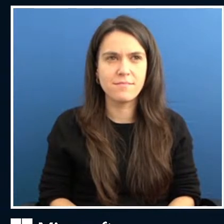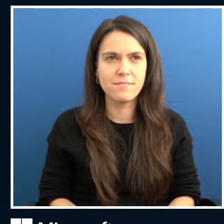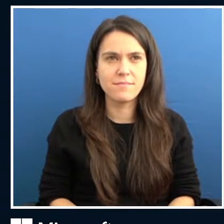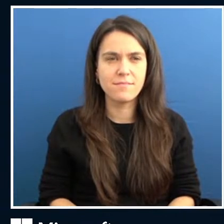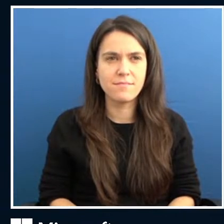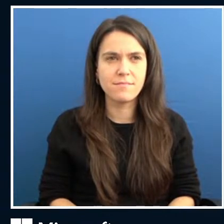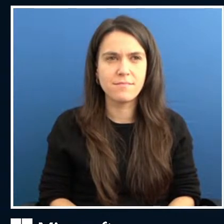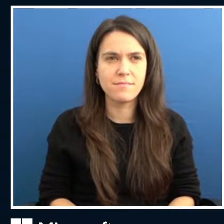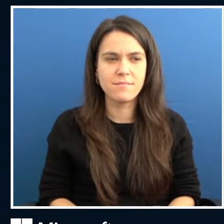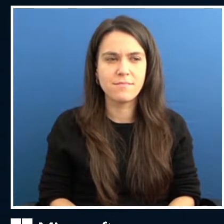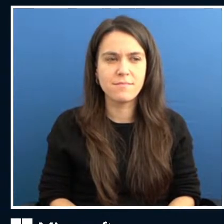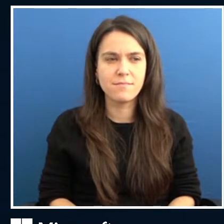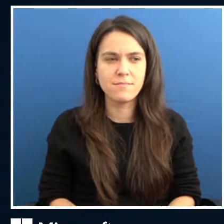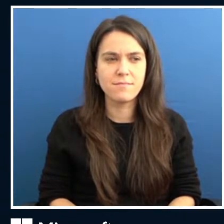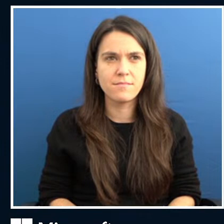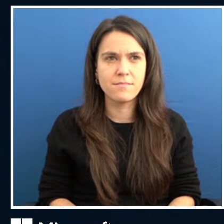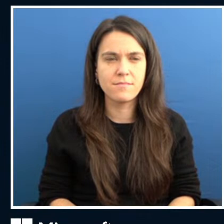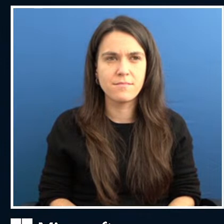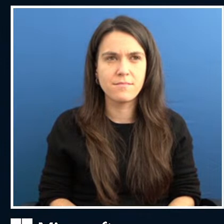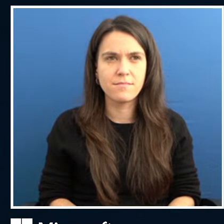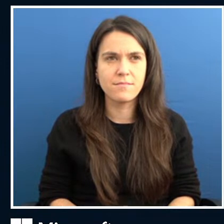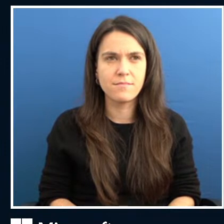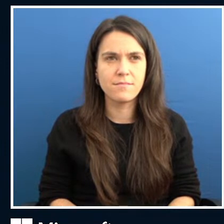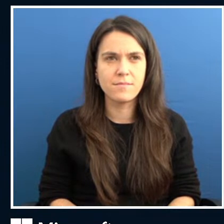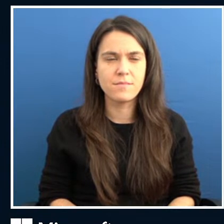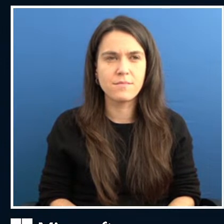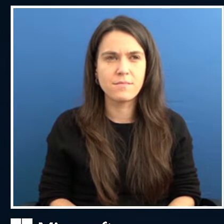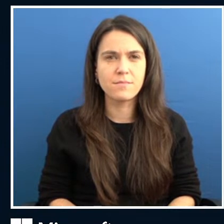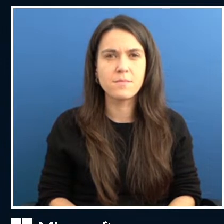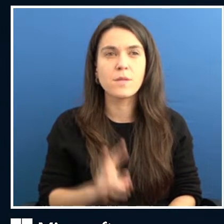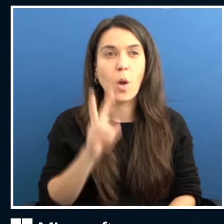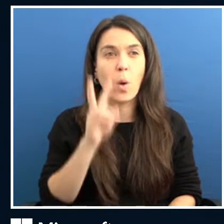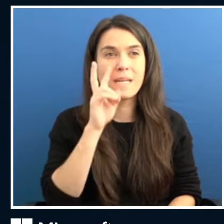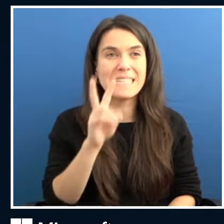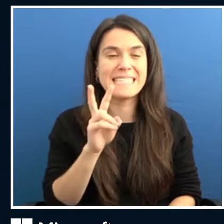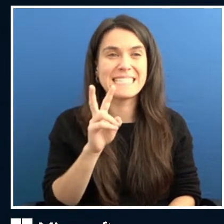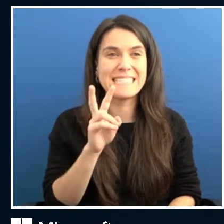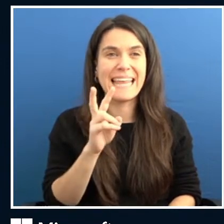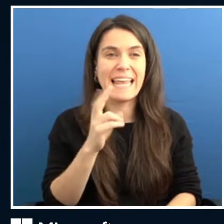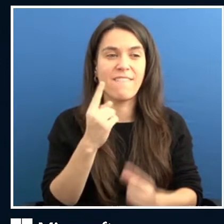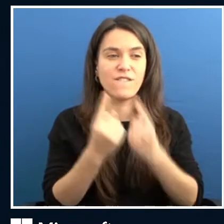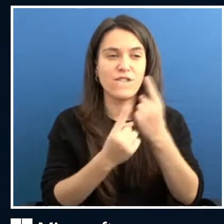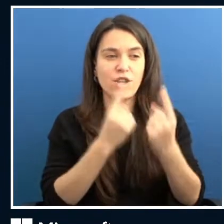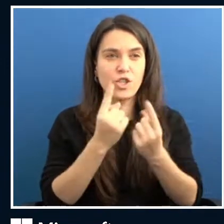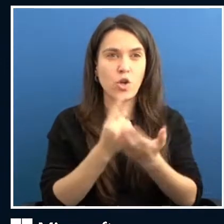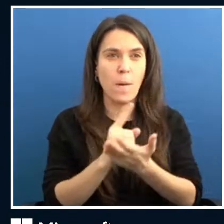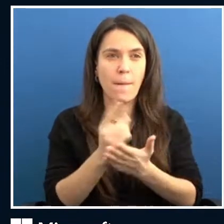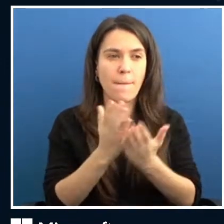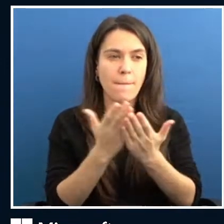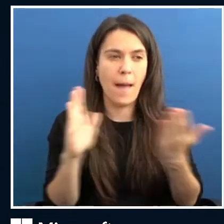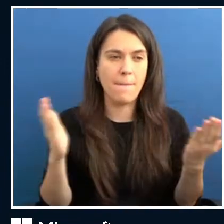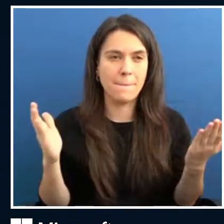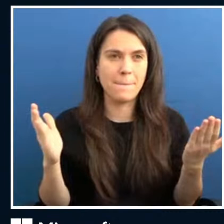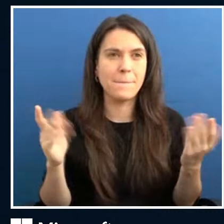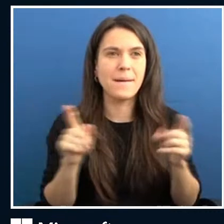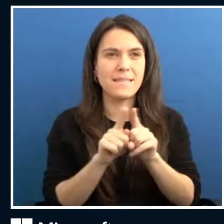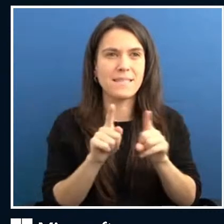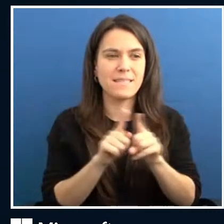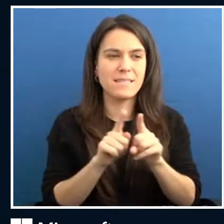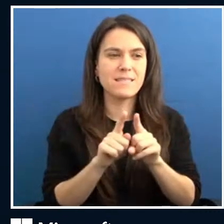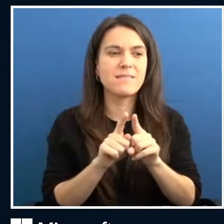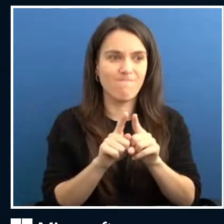When we created the feature map, we created what pooling is actually going to do for us, but we kind of